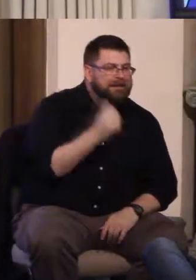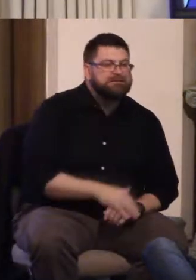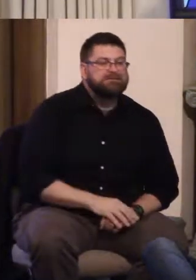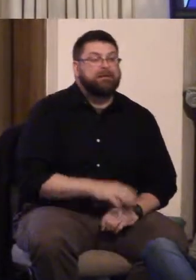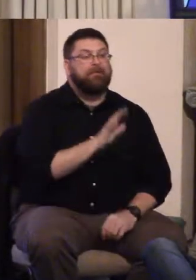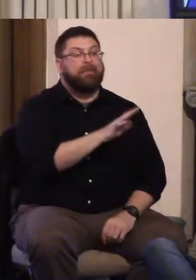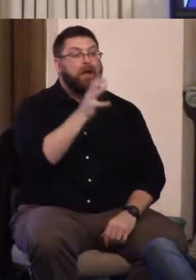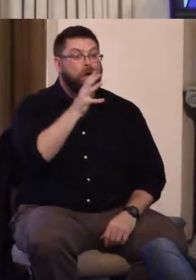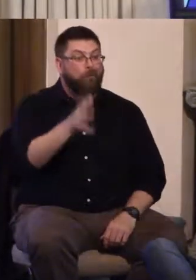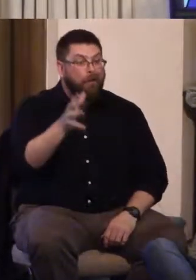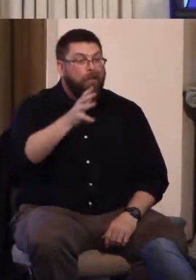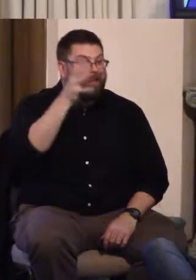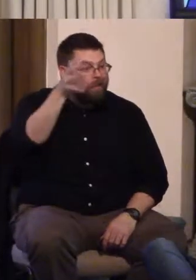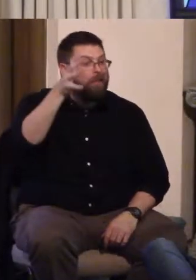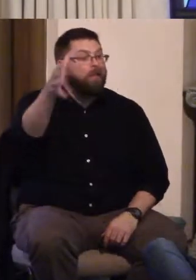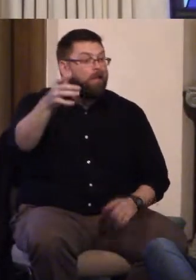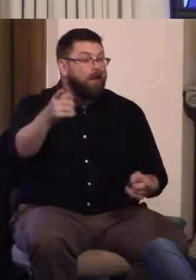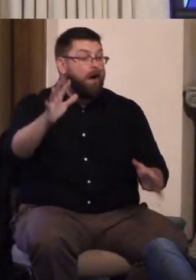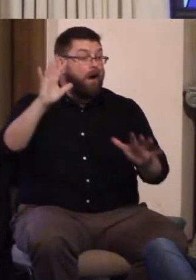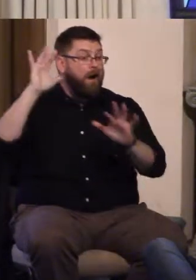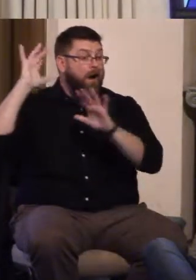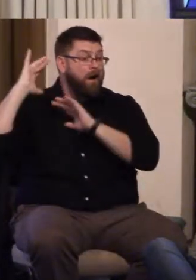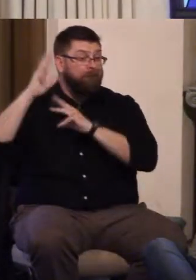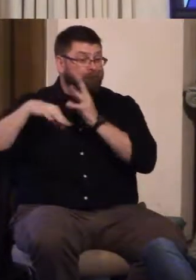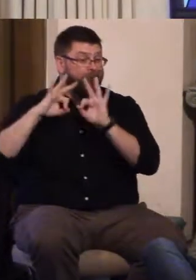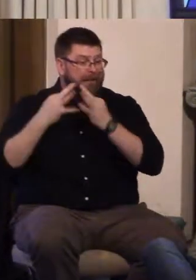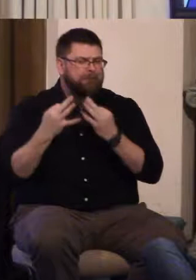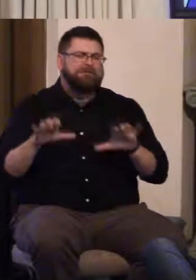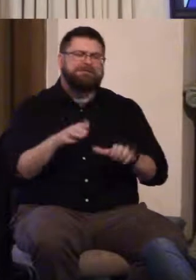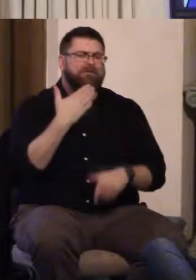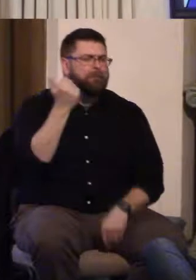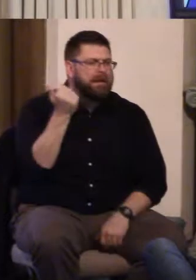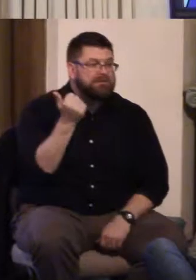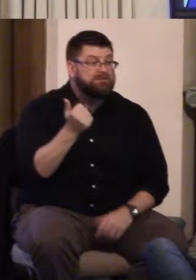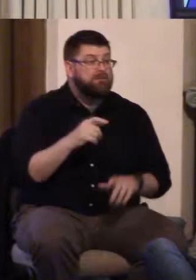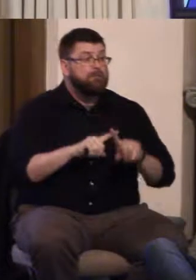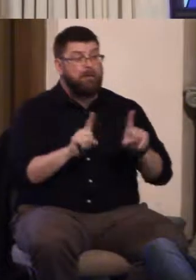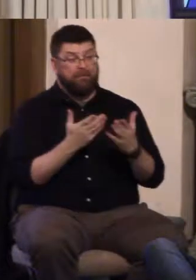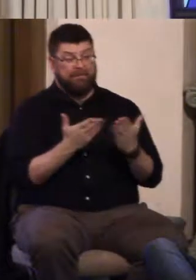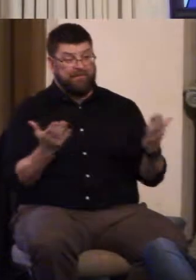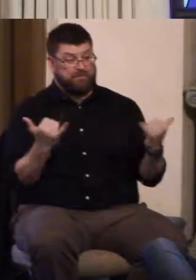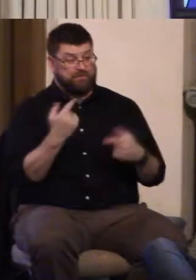their best, and their parents did their best. The thing is,